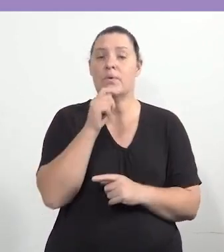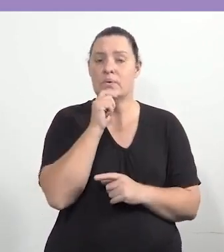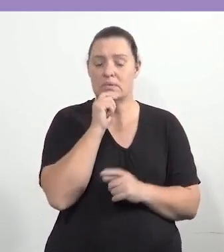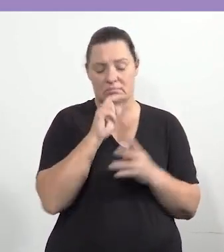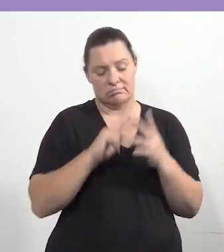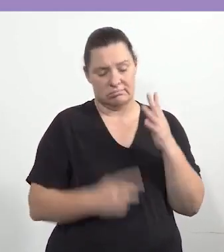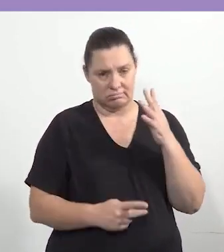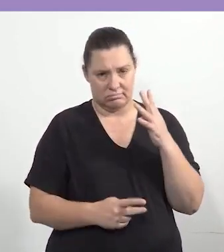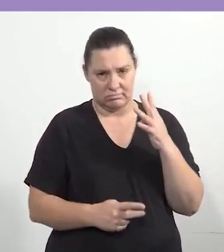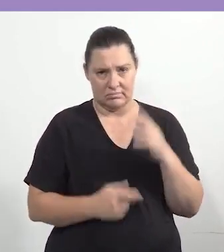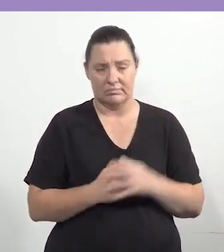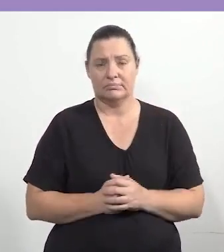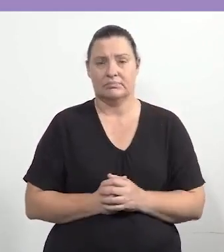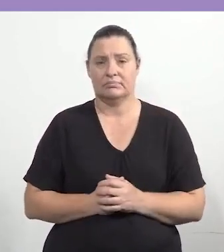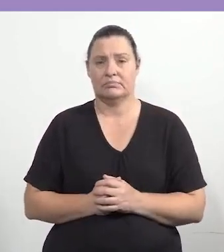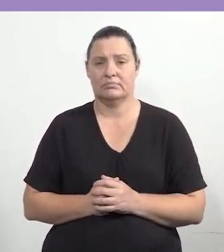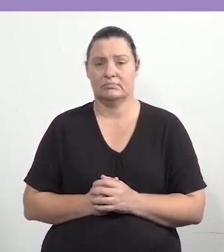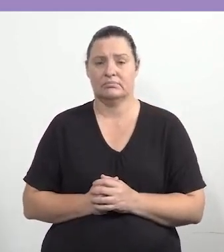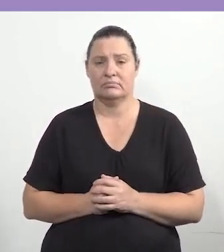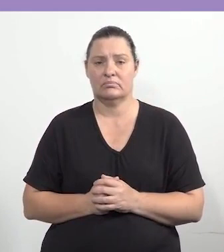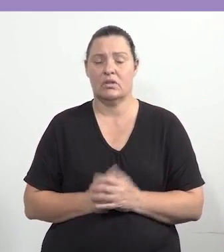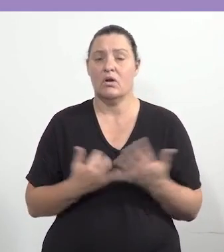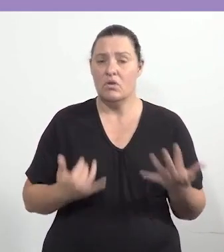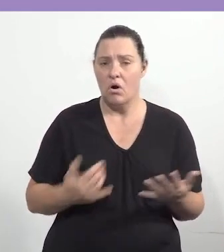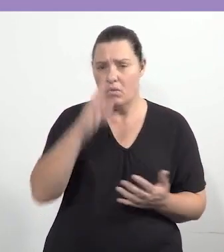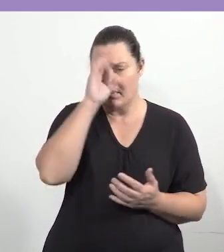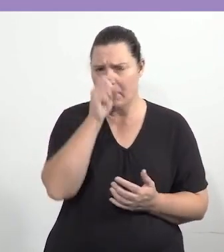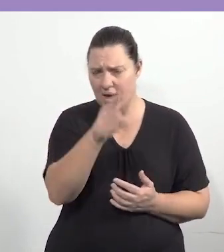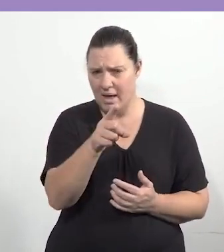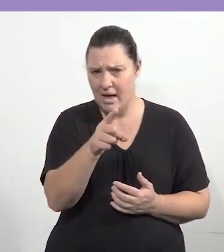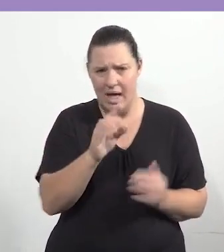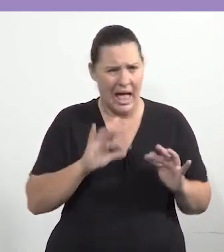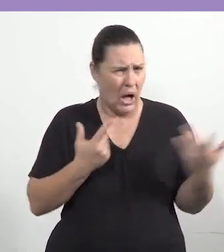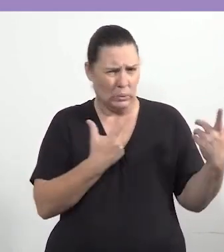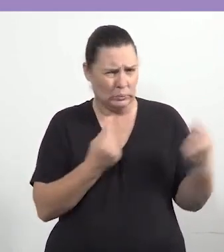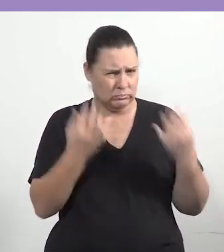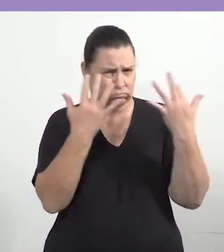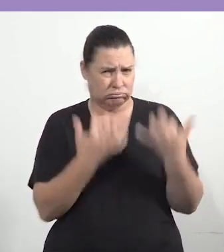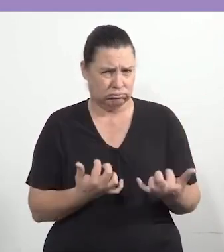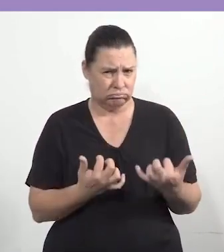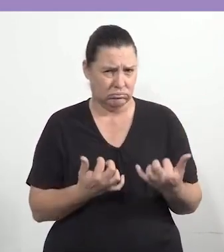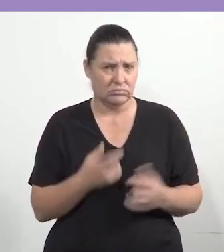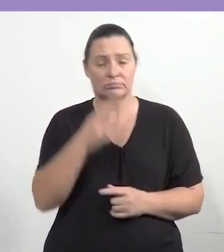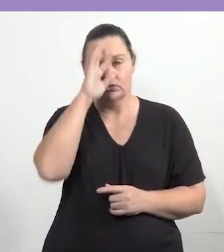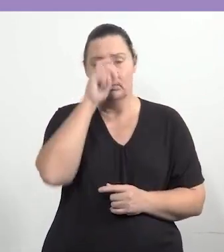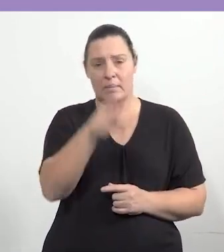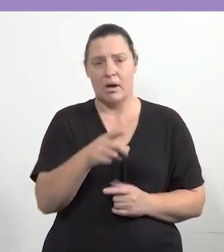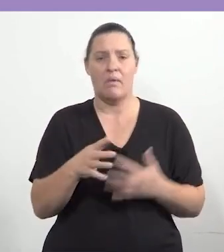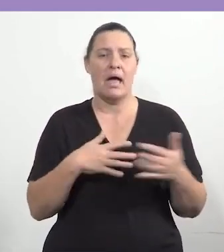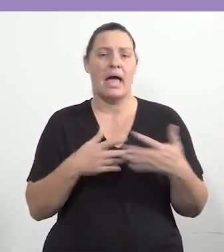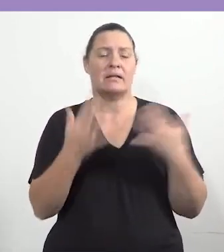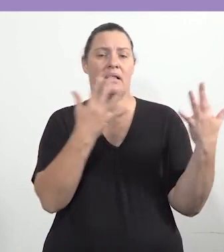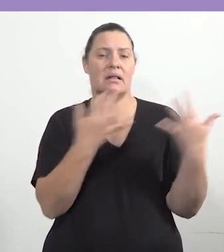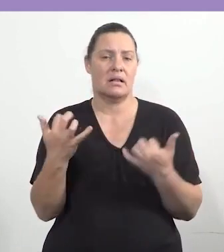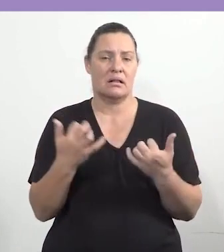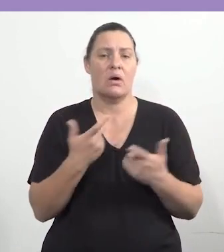using multiple operations with or without brackets. So do you remember how to do these calculations? Remember, when we are dealing with